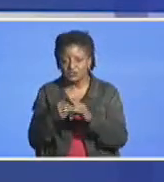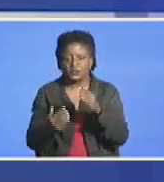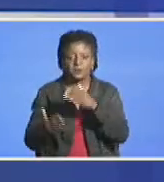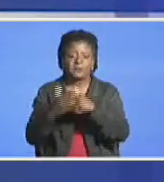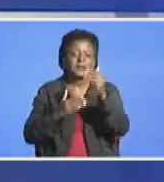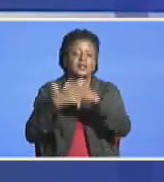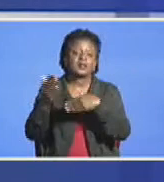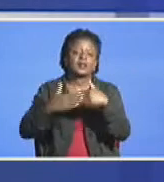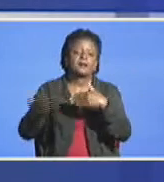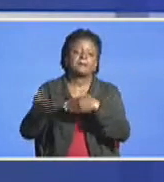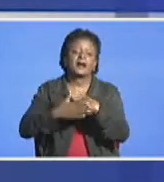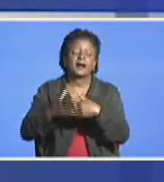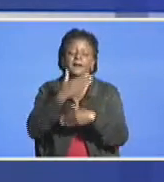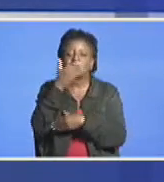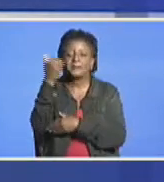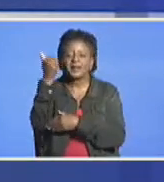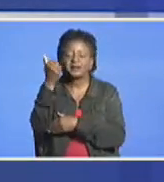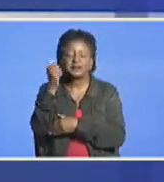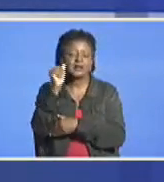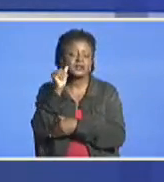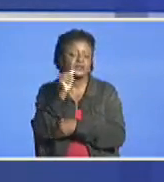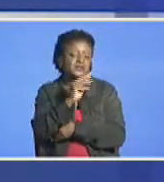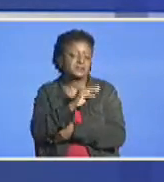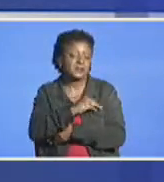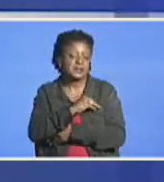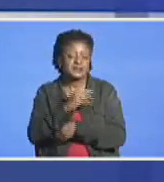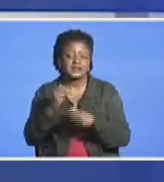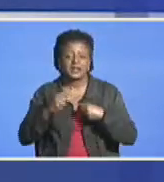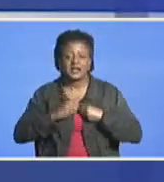has this report from the House of Assembly.